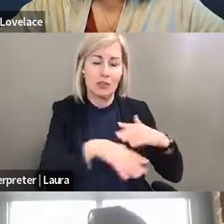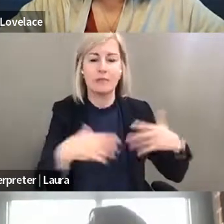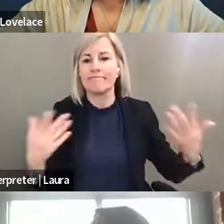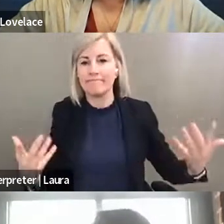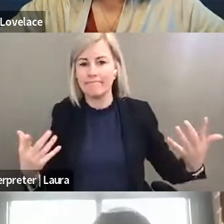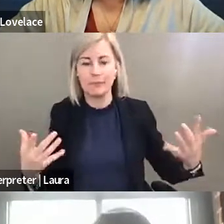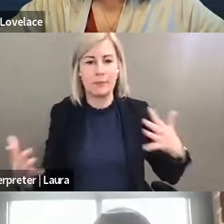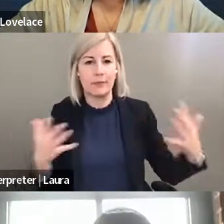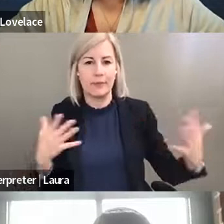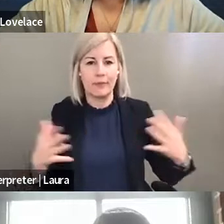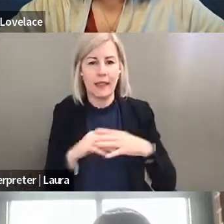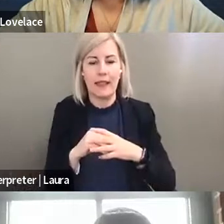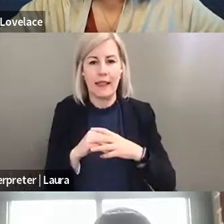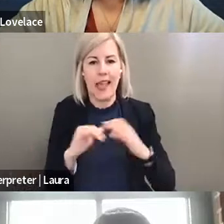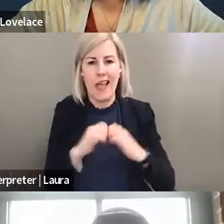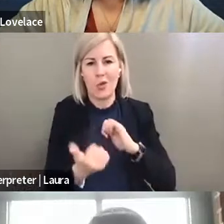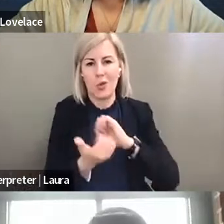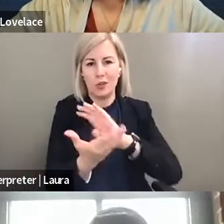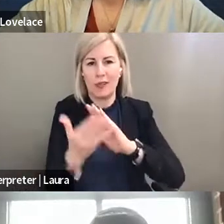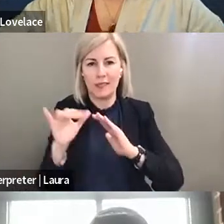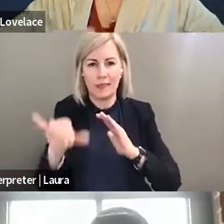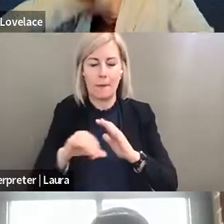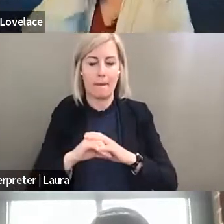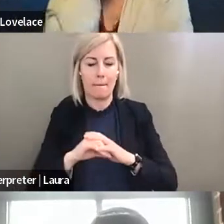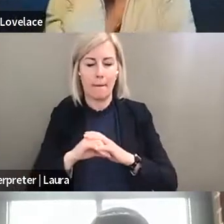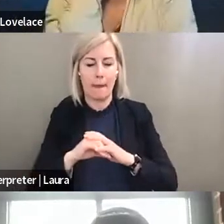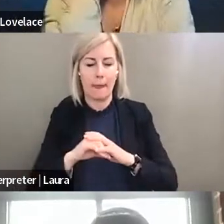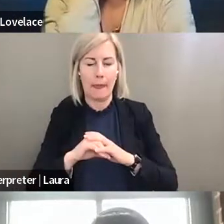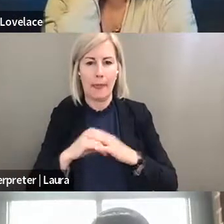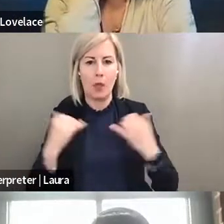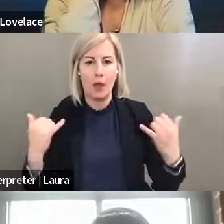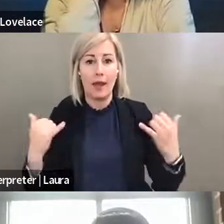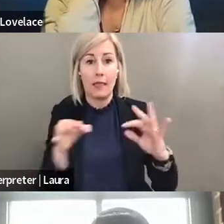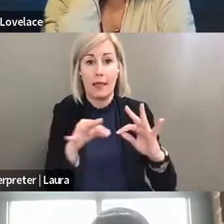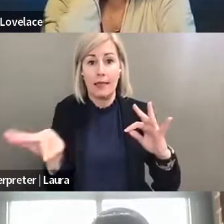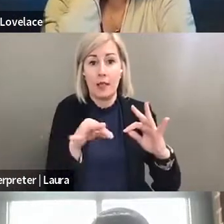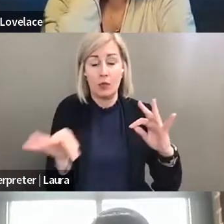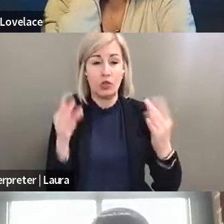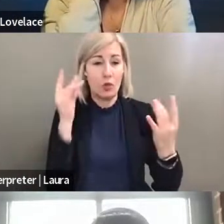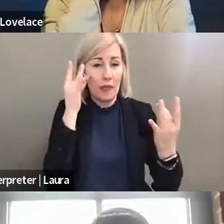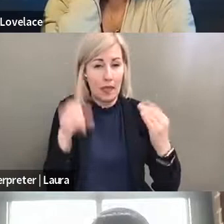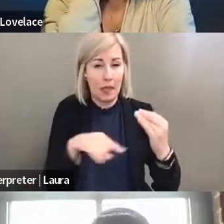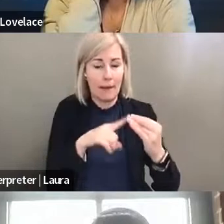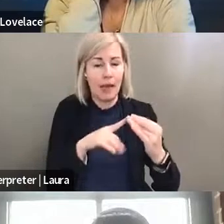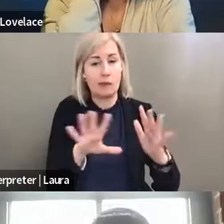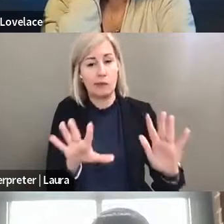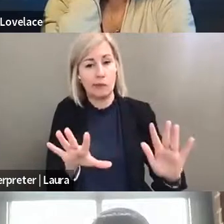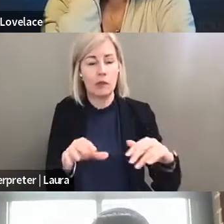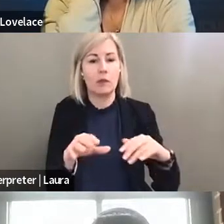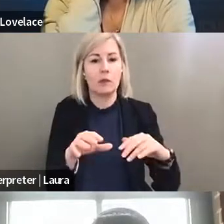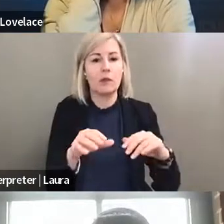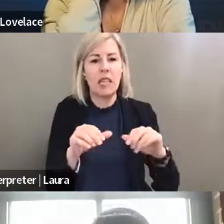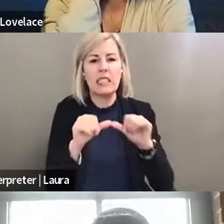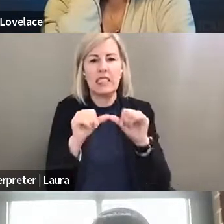you address that. And right now, the language that they're considering is supposedly consistent